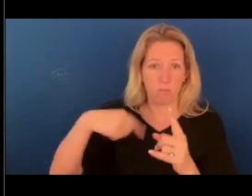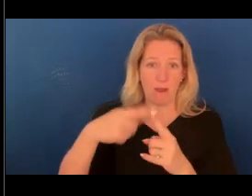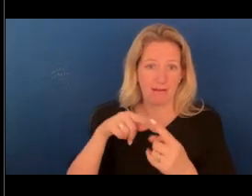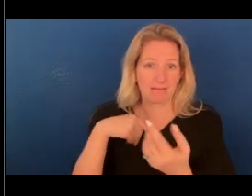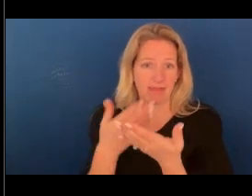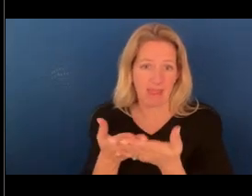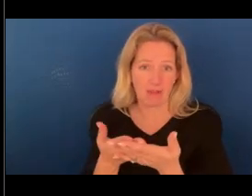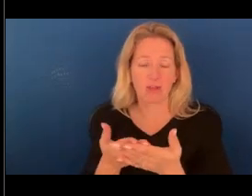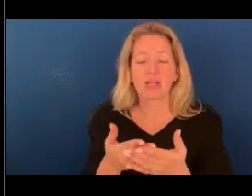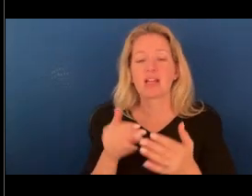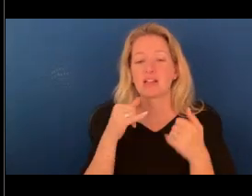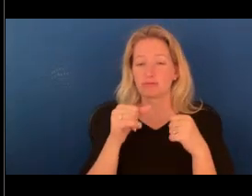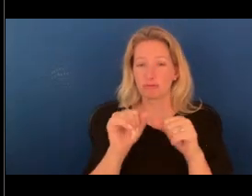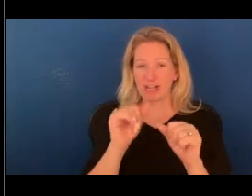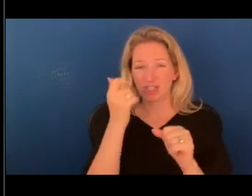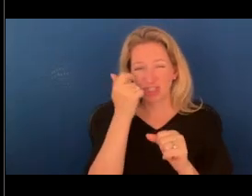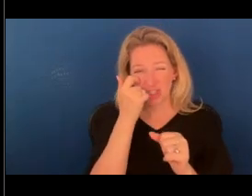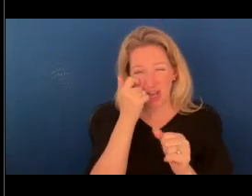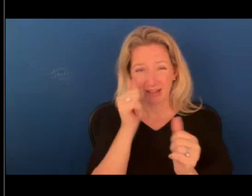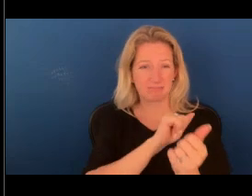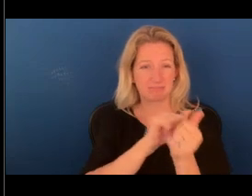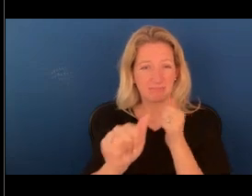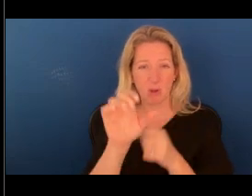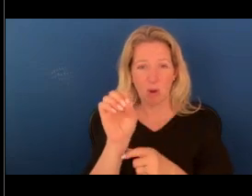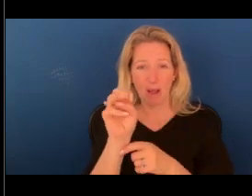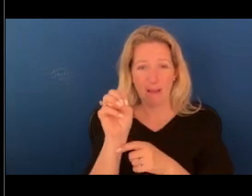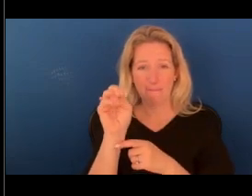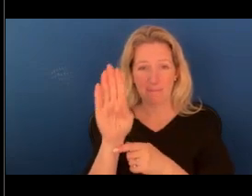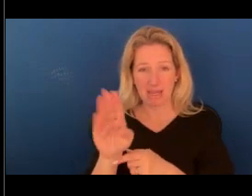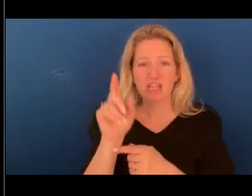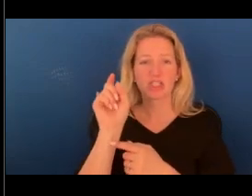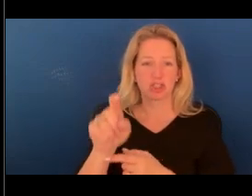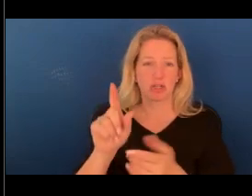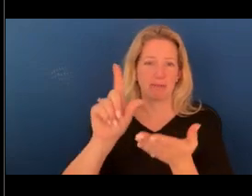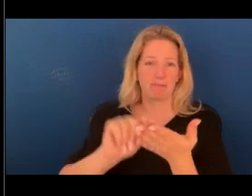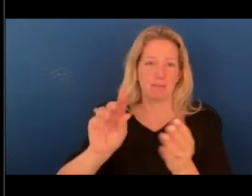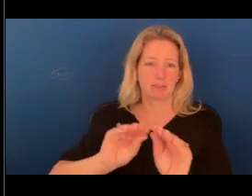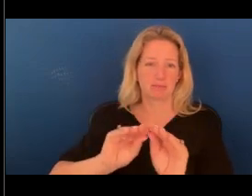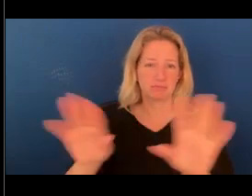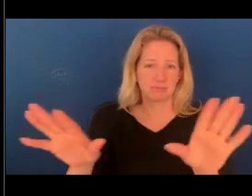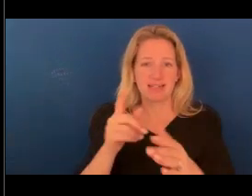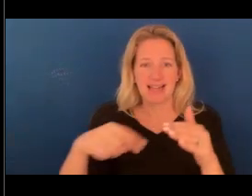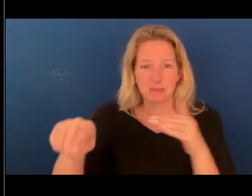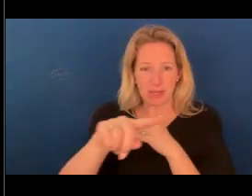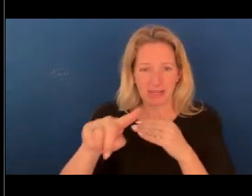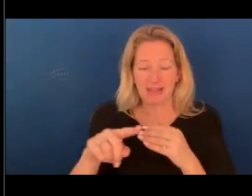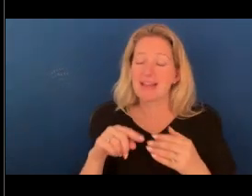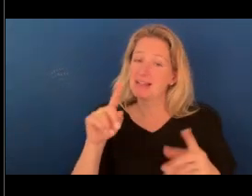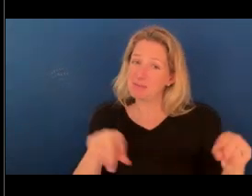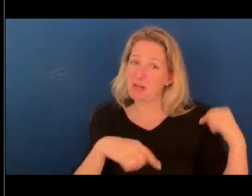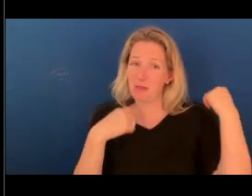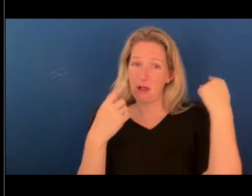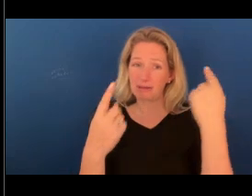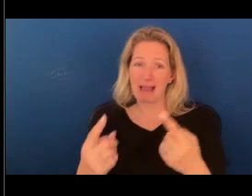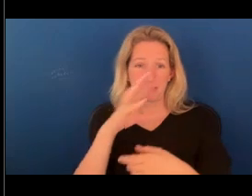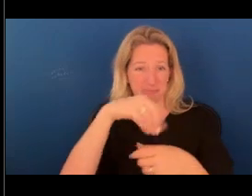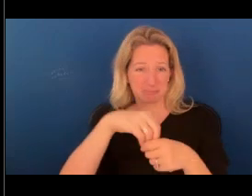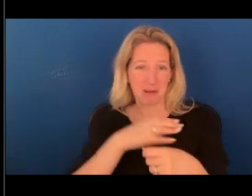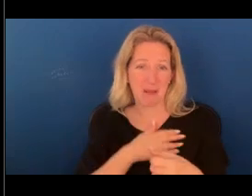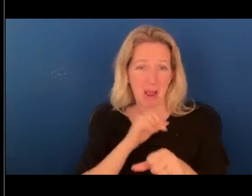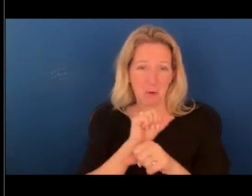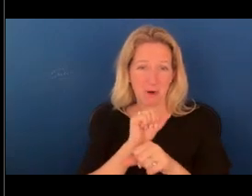be out next week, knock on wood. But this has been a long time coming. It's been part of my life for a long time, so I'm glad to see it